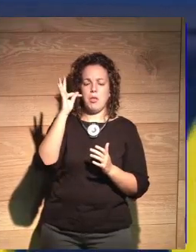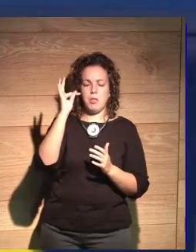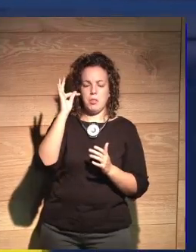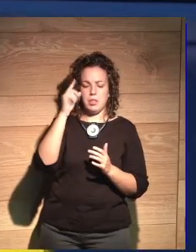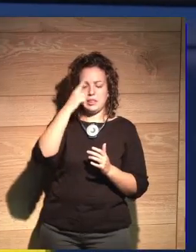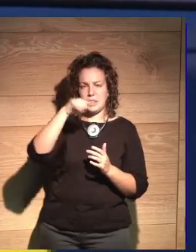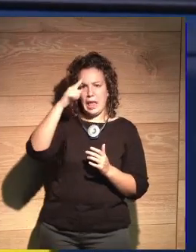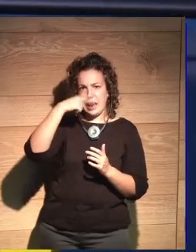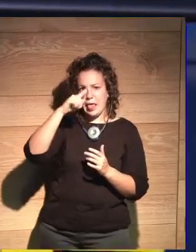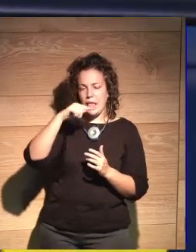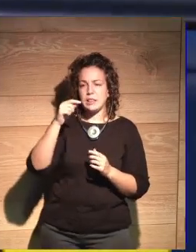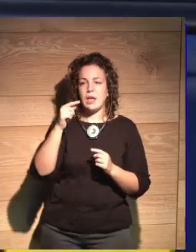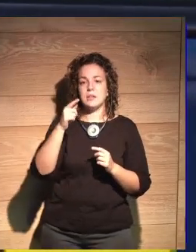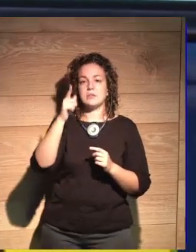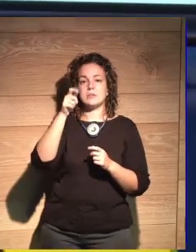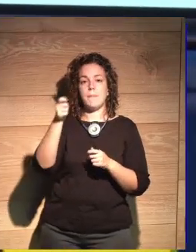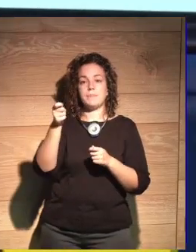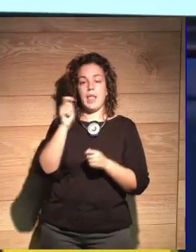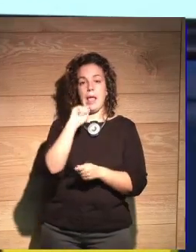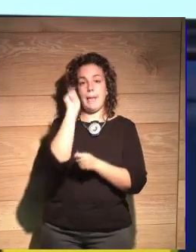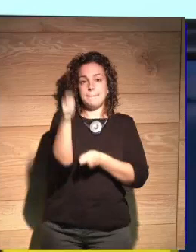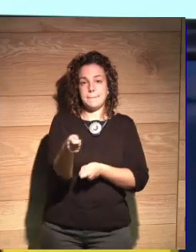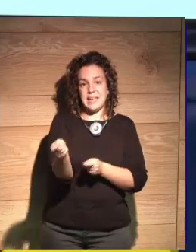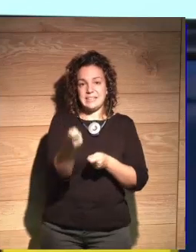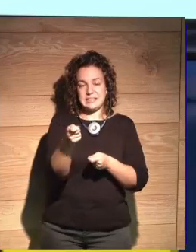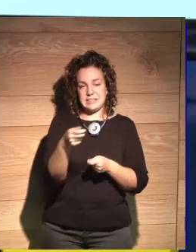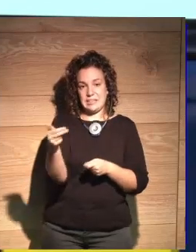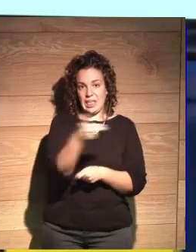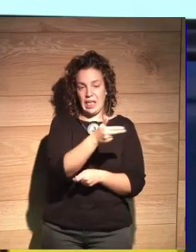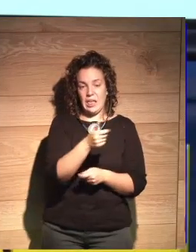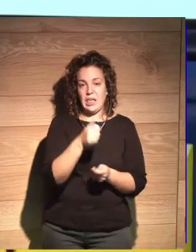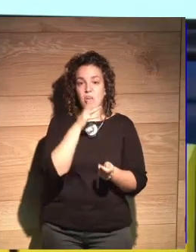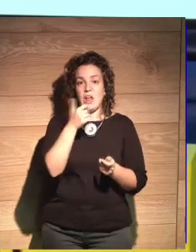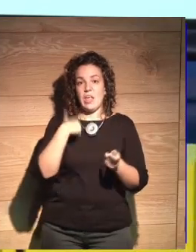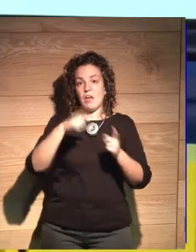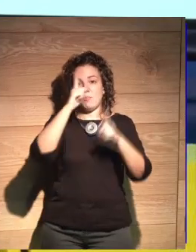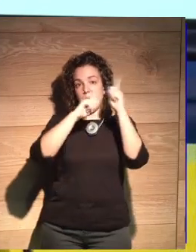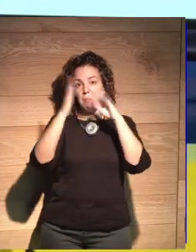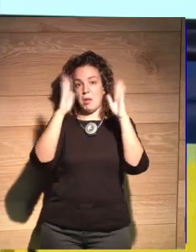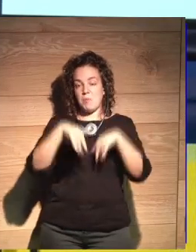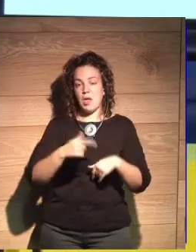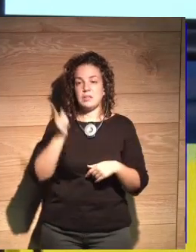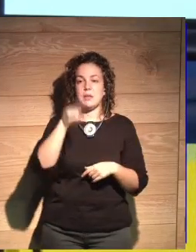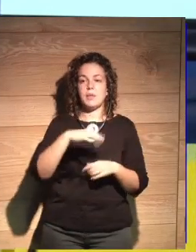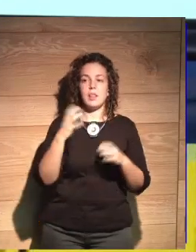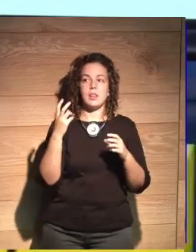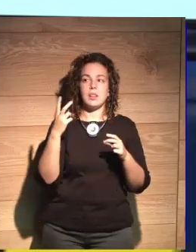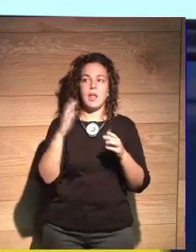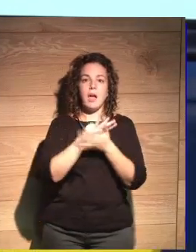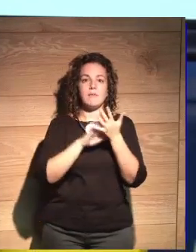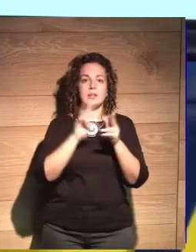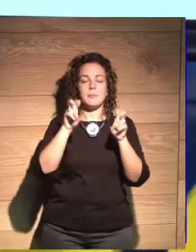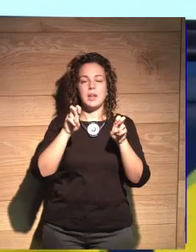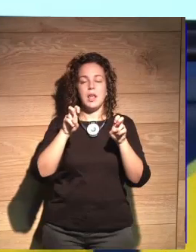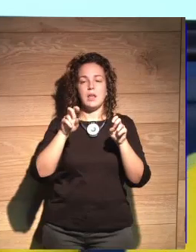getting chlorofluorocarbon gases which destroyed the ozone layer out of the atmosphere. Those are examples